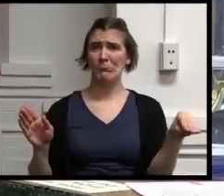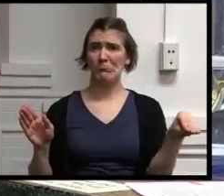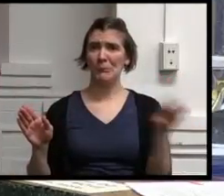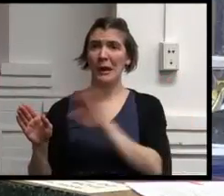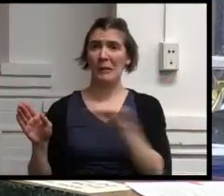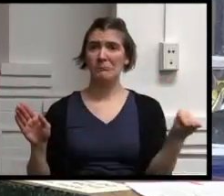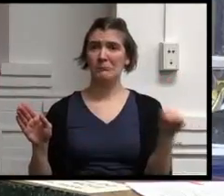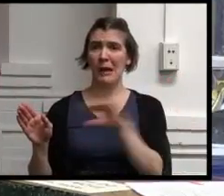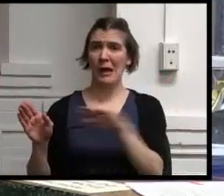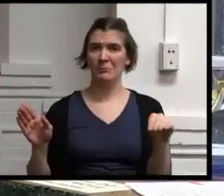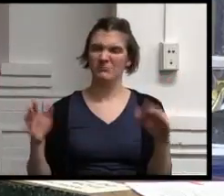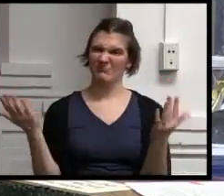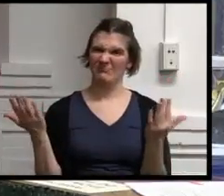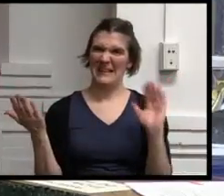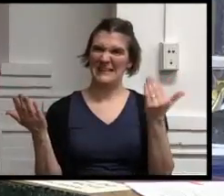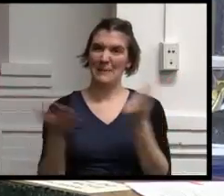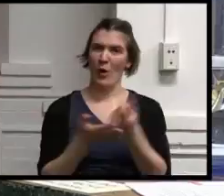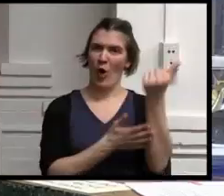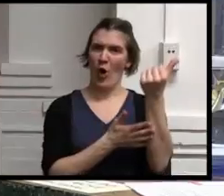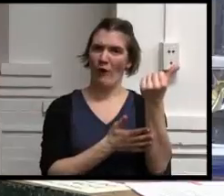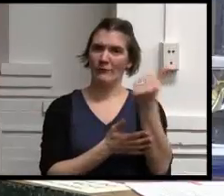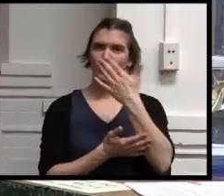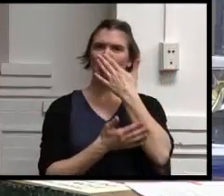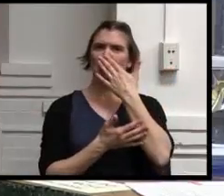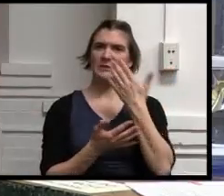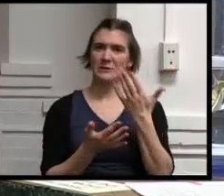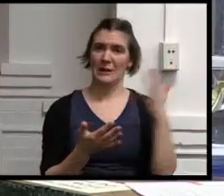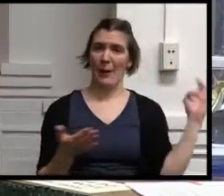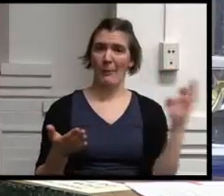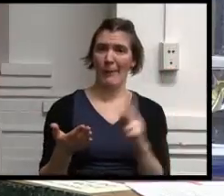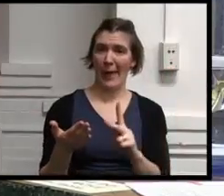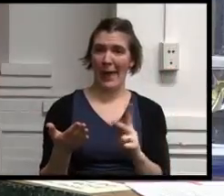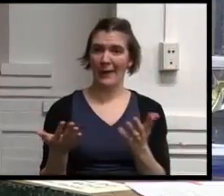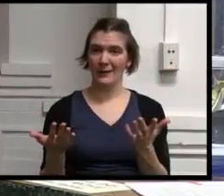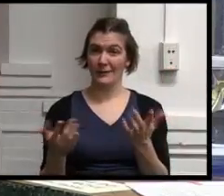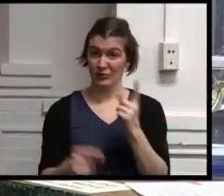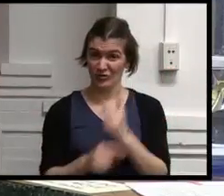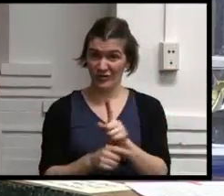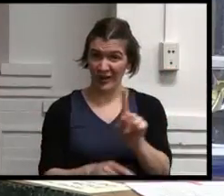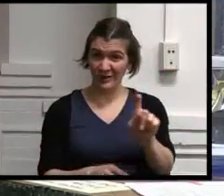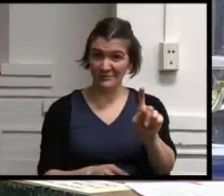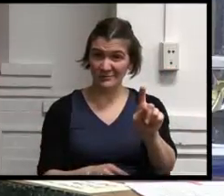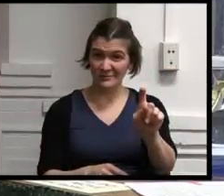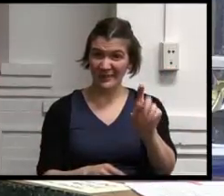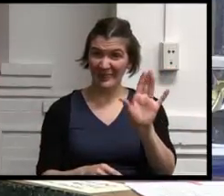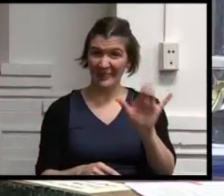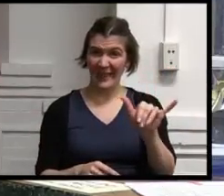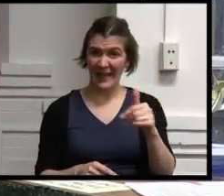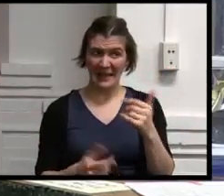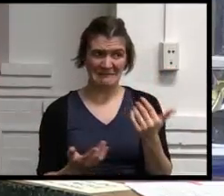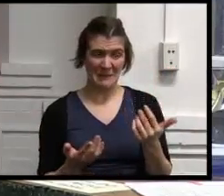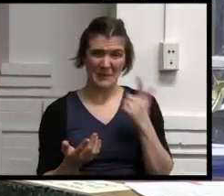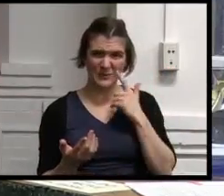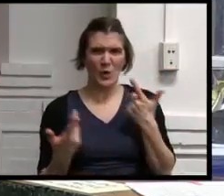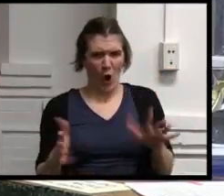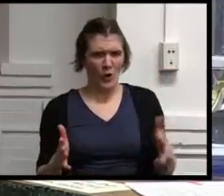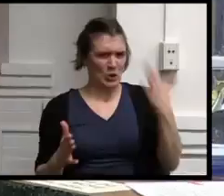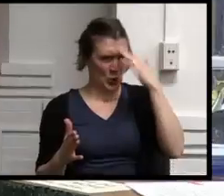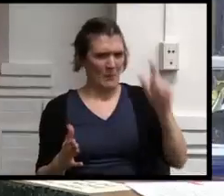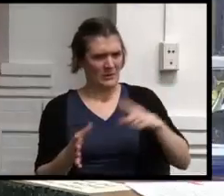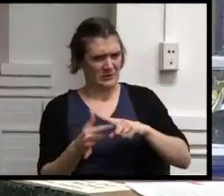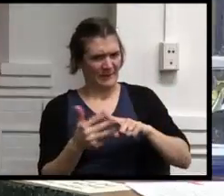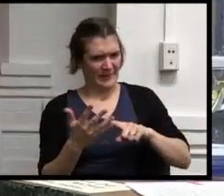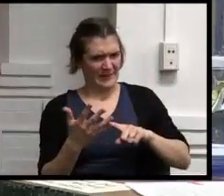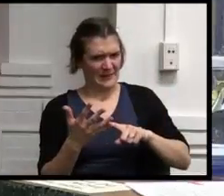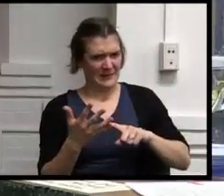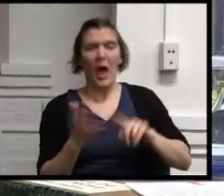core functioning of the police and the fire when they were departments when they were at these locations.